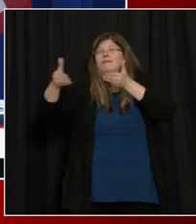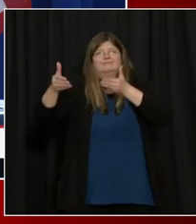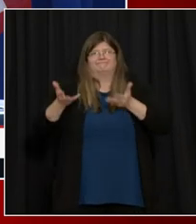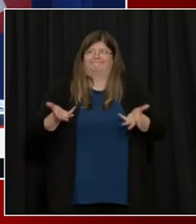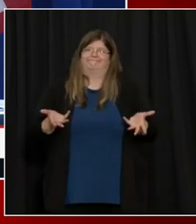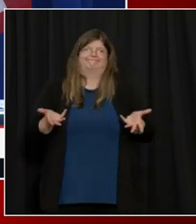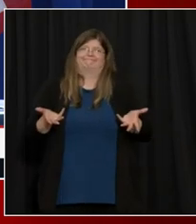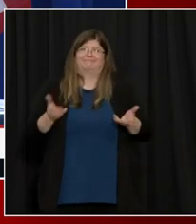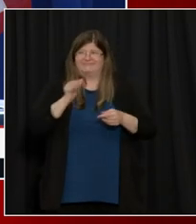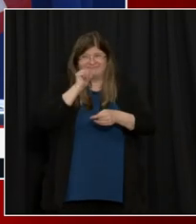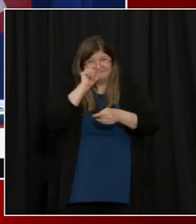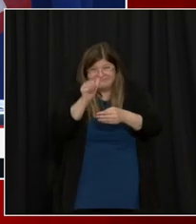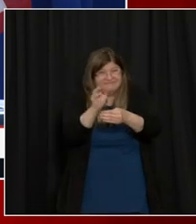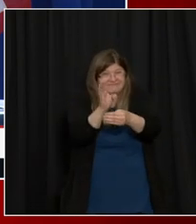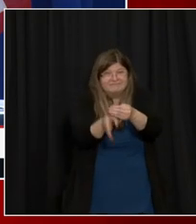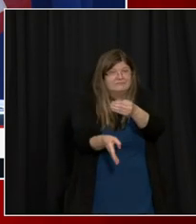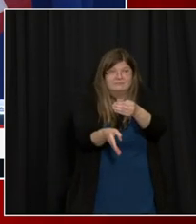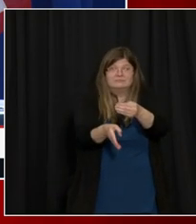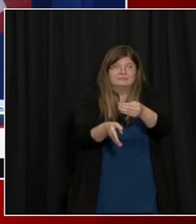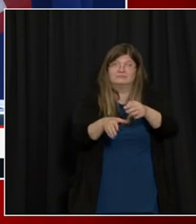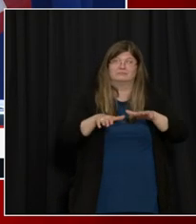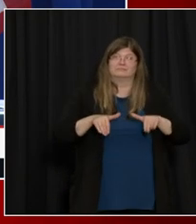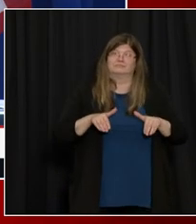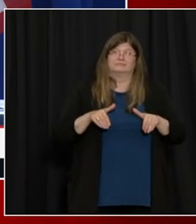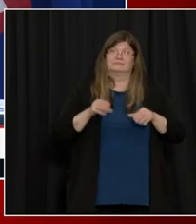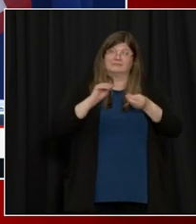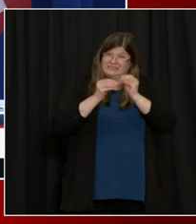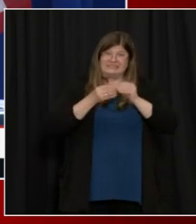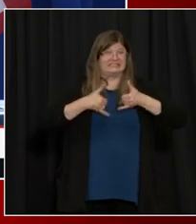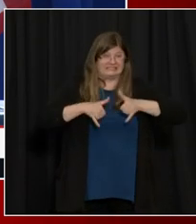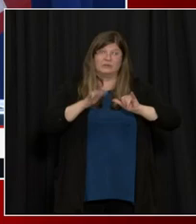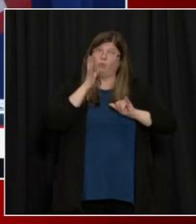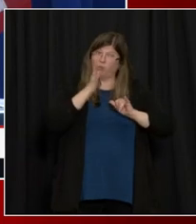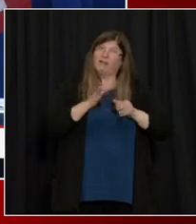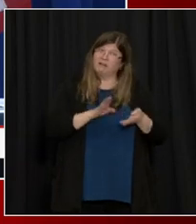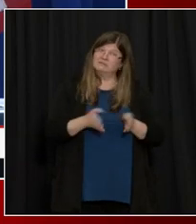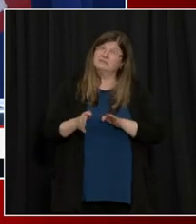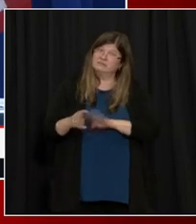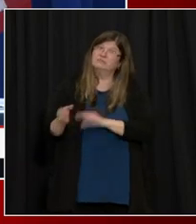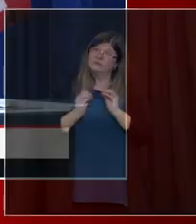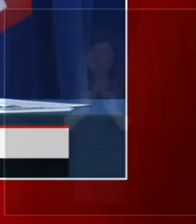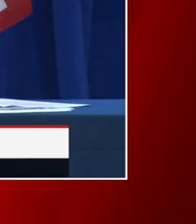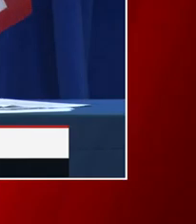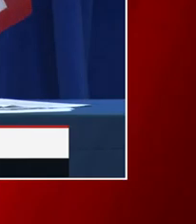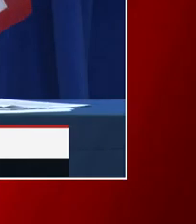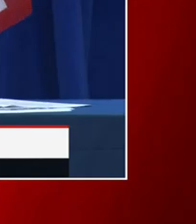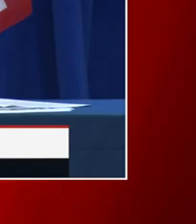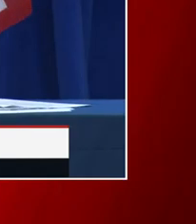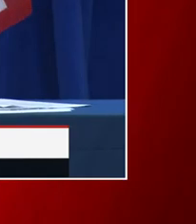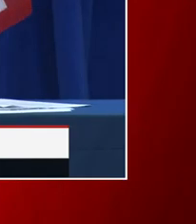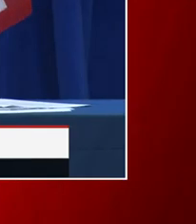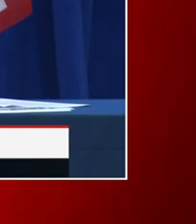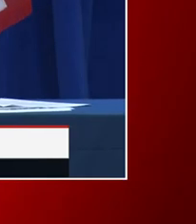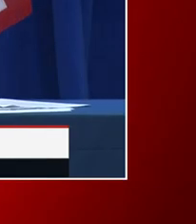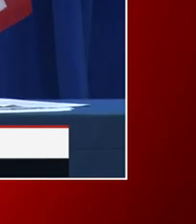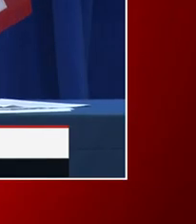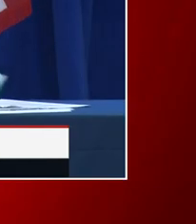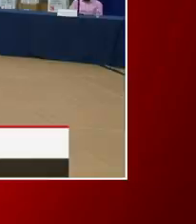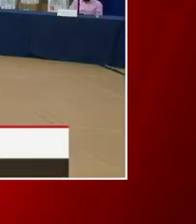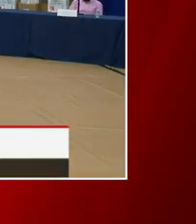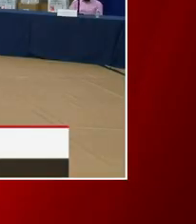with fatalities related to COVID. Okay. Thank you, everybody.